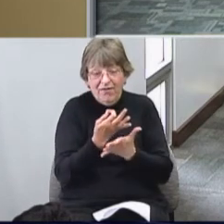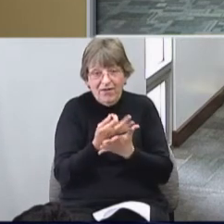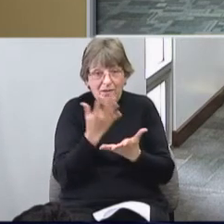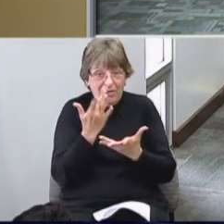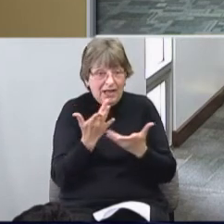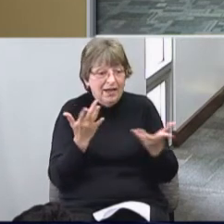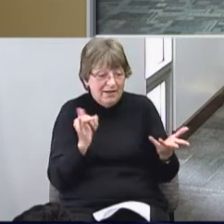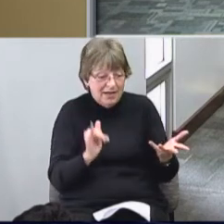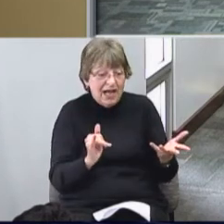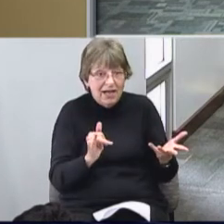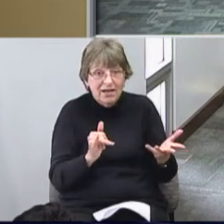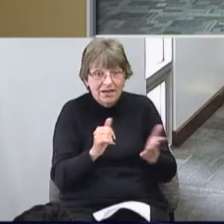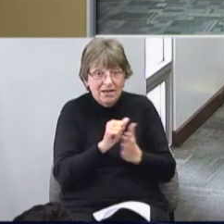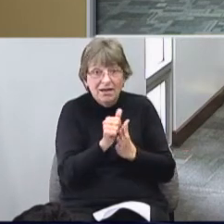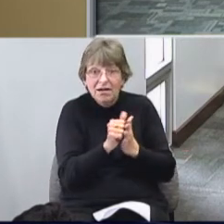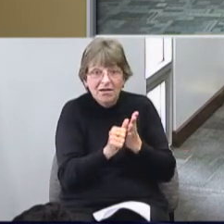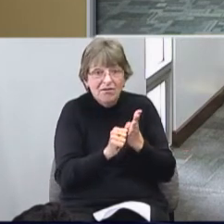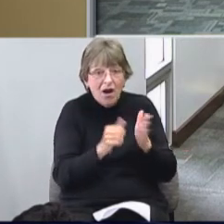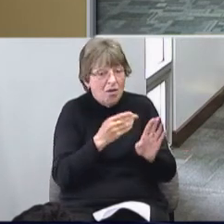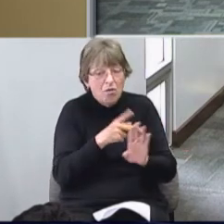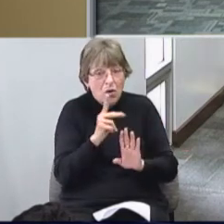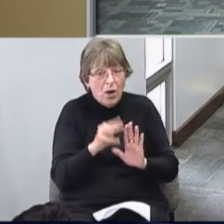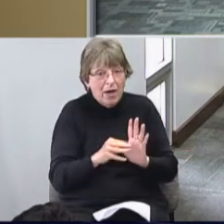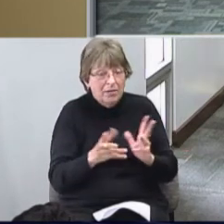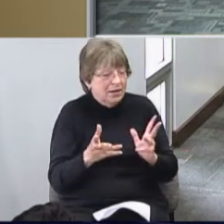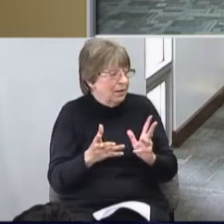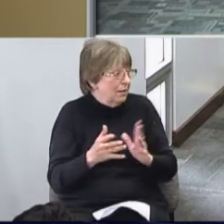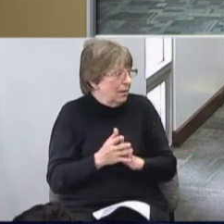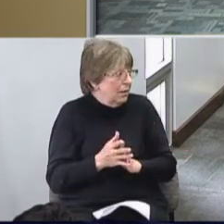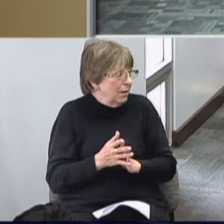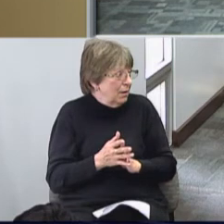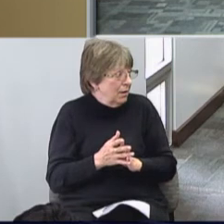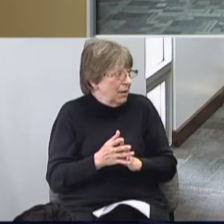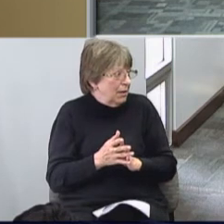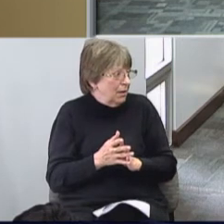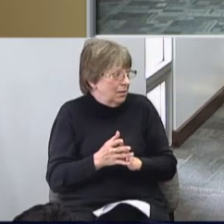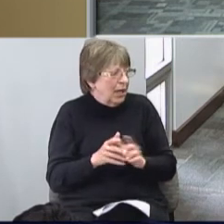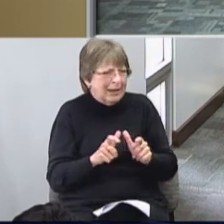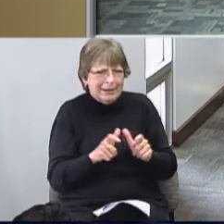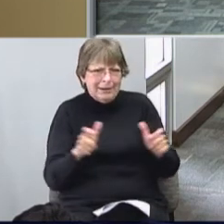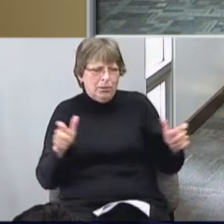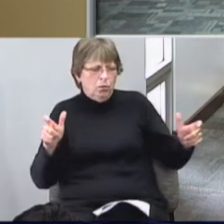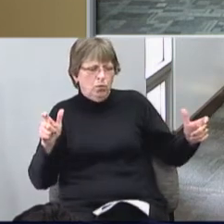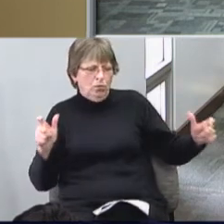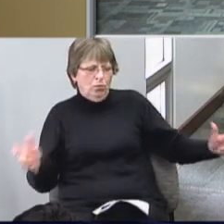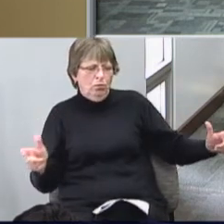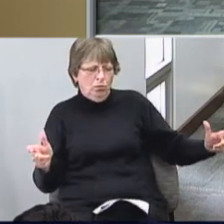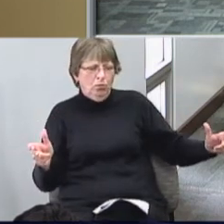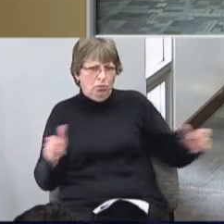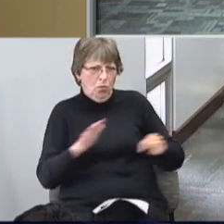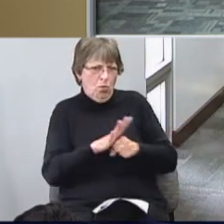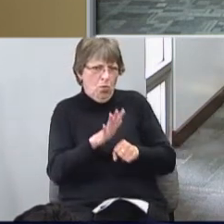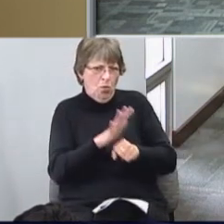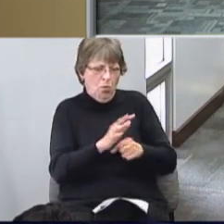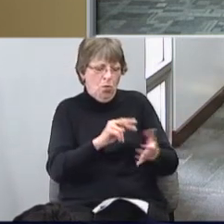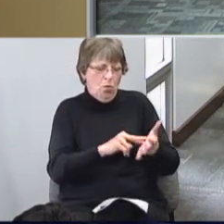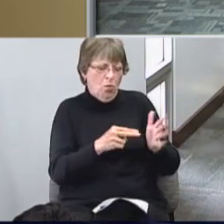because it is for art programming. It's broad enough in this definition of the ordinance to continue